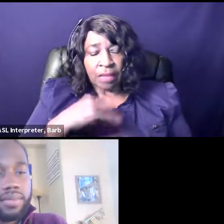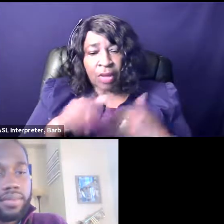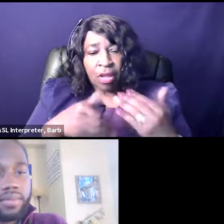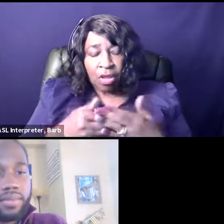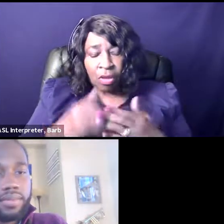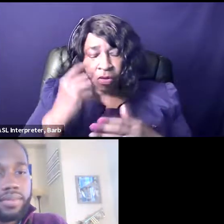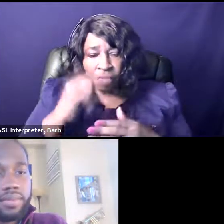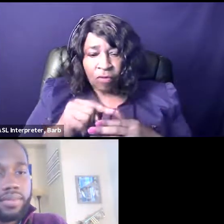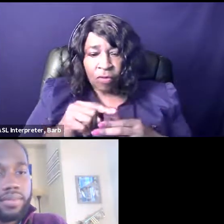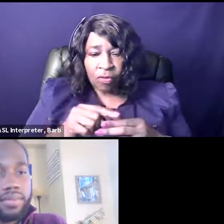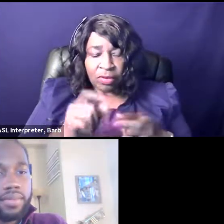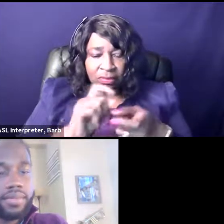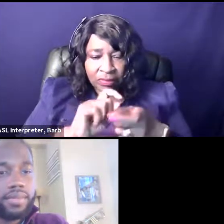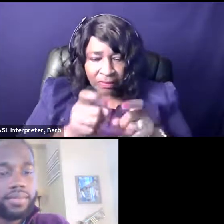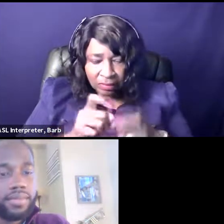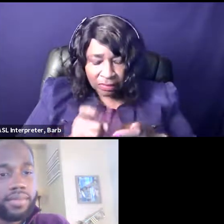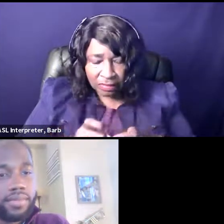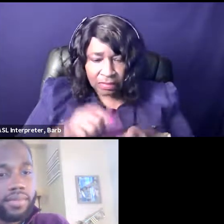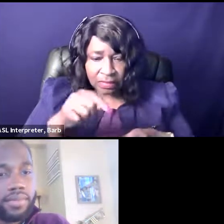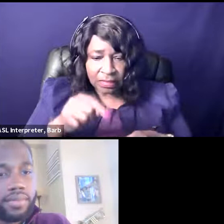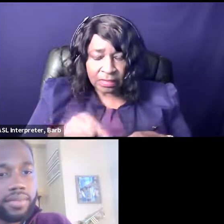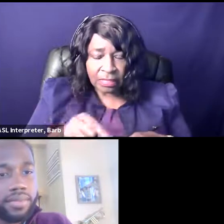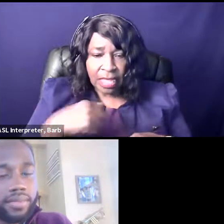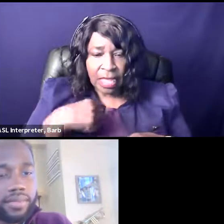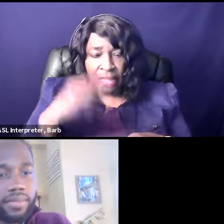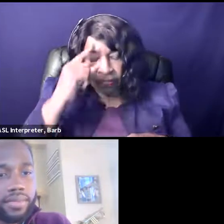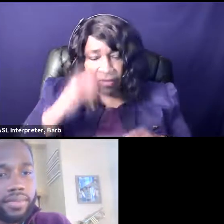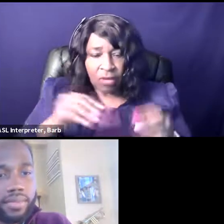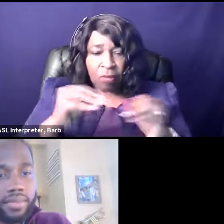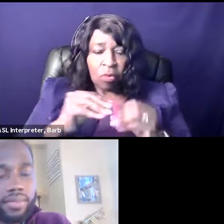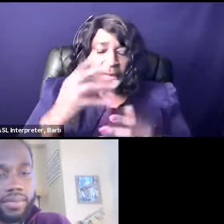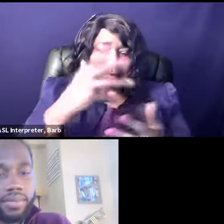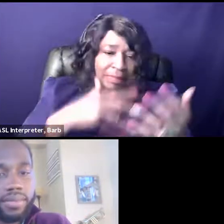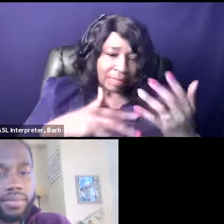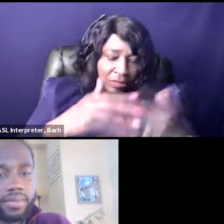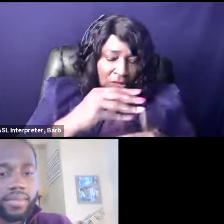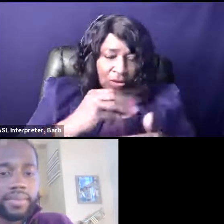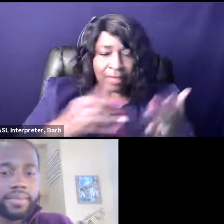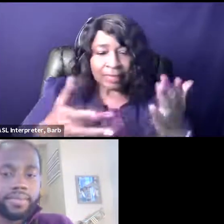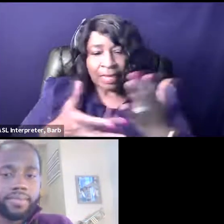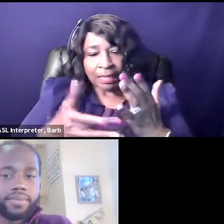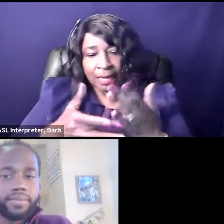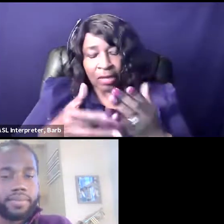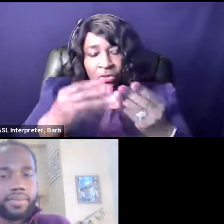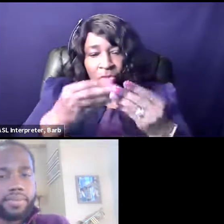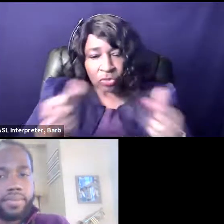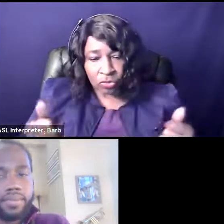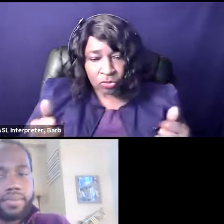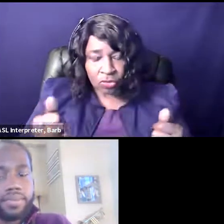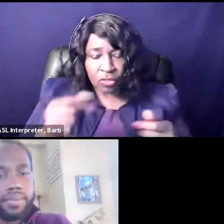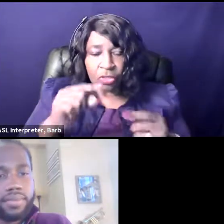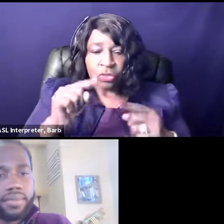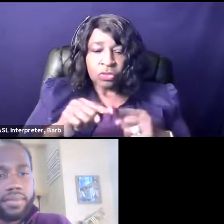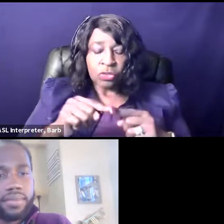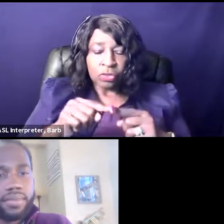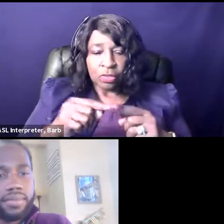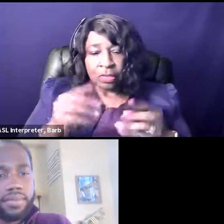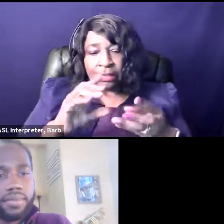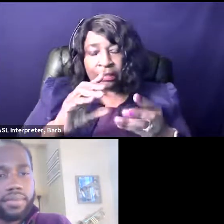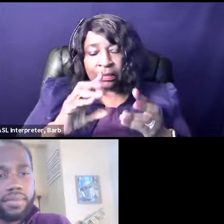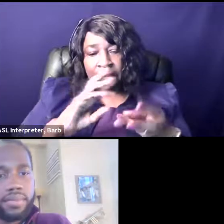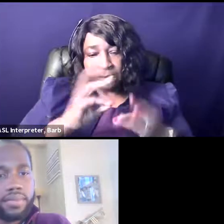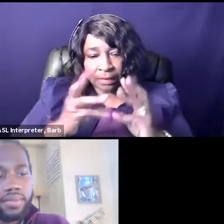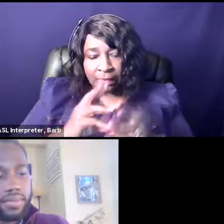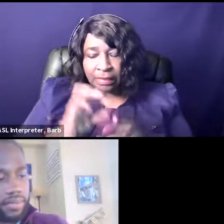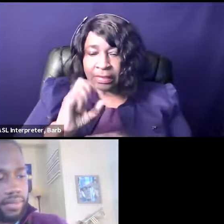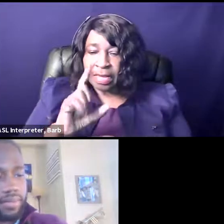right? I think there are both social and technological solutions to our climate crisis. But I do think